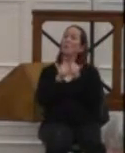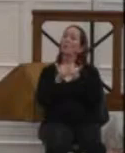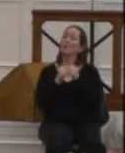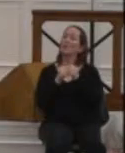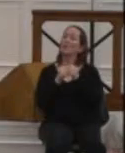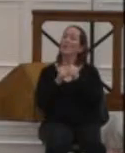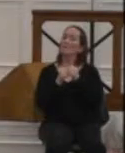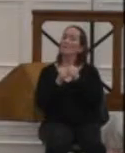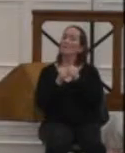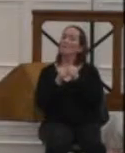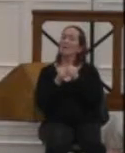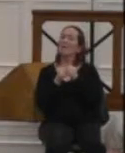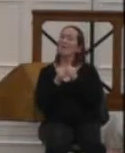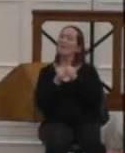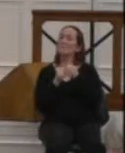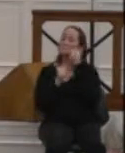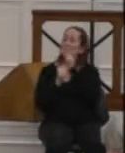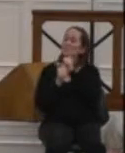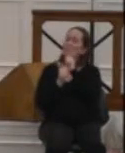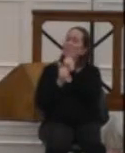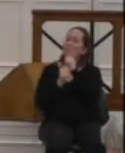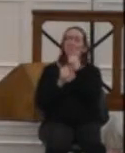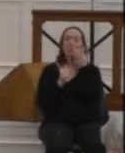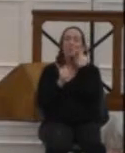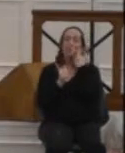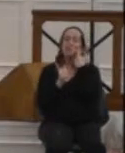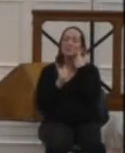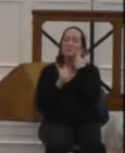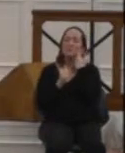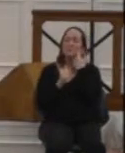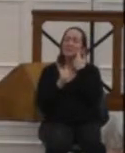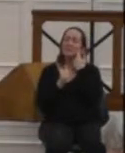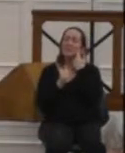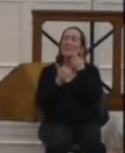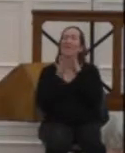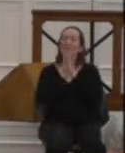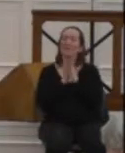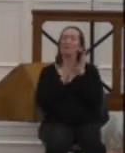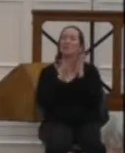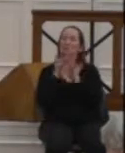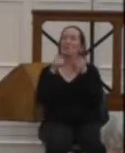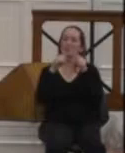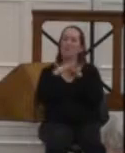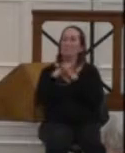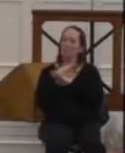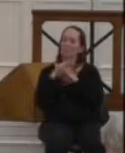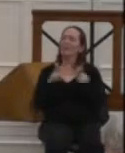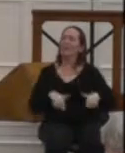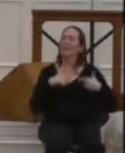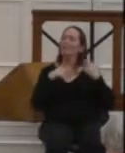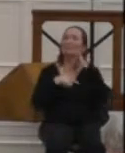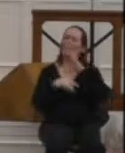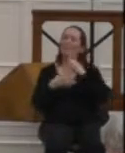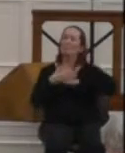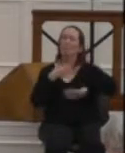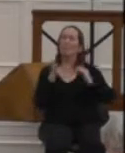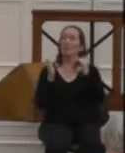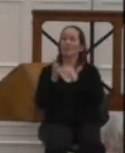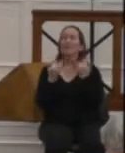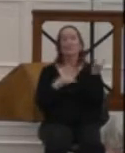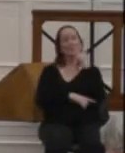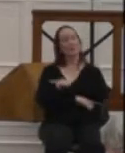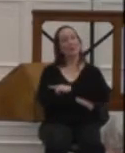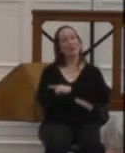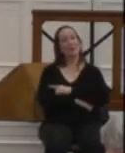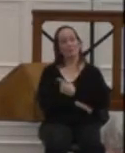made a decision for herself to ask Jesus into her life and to be born again. Today,